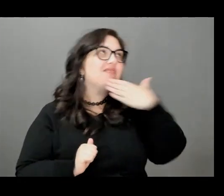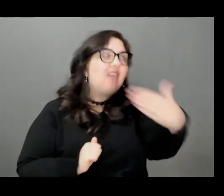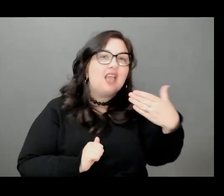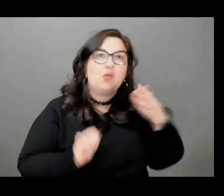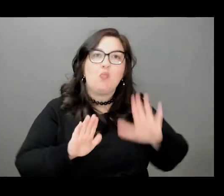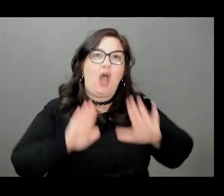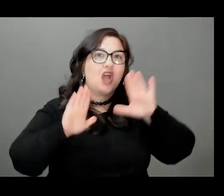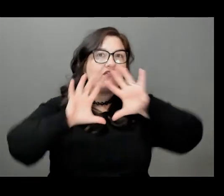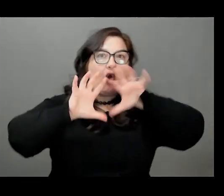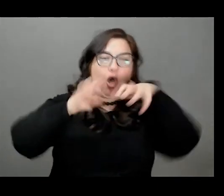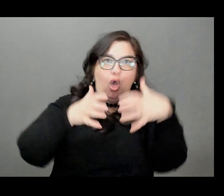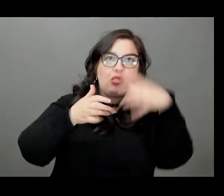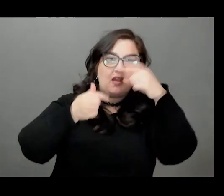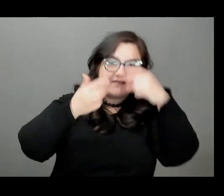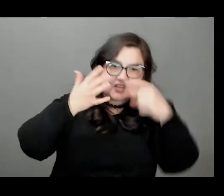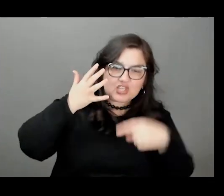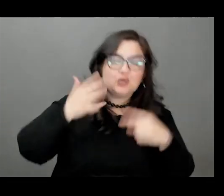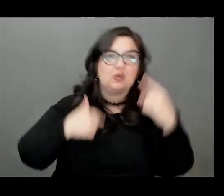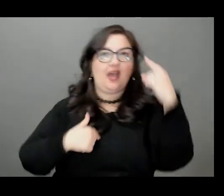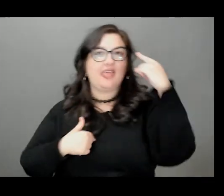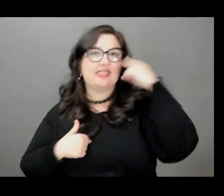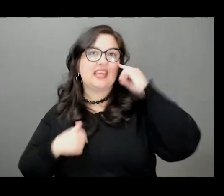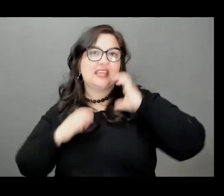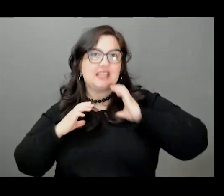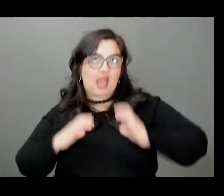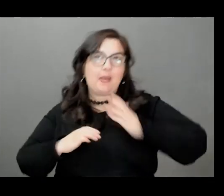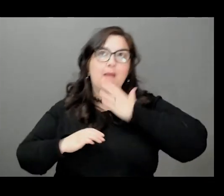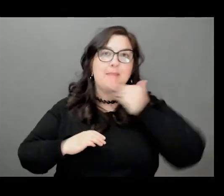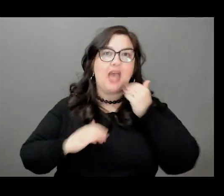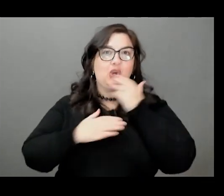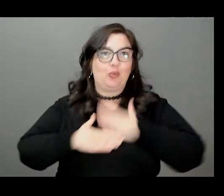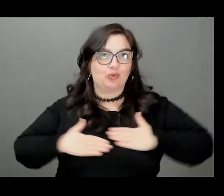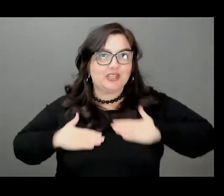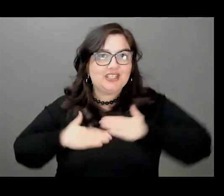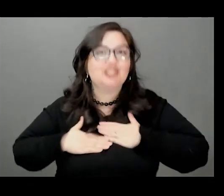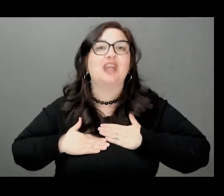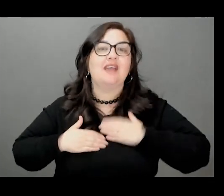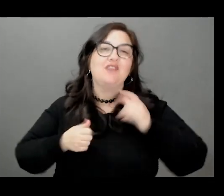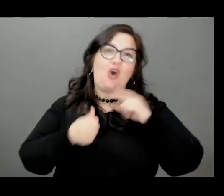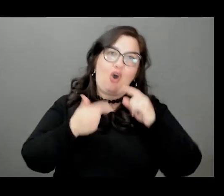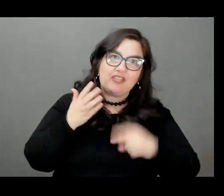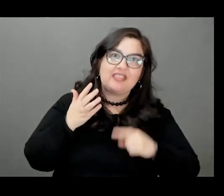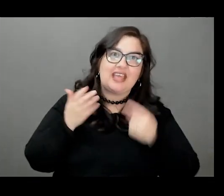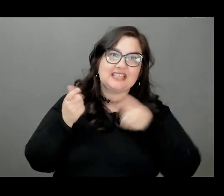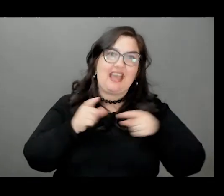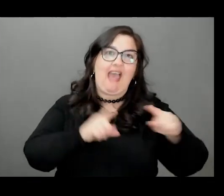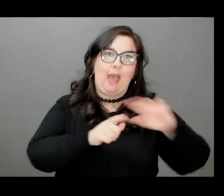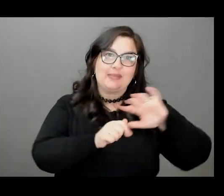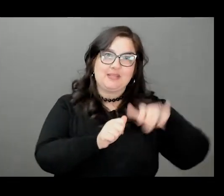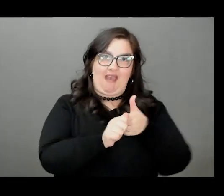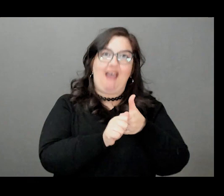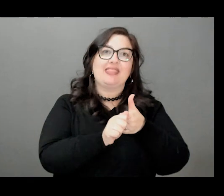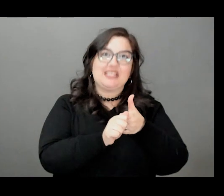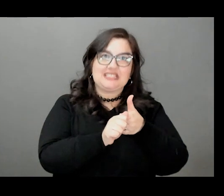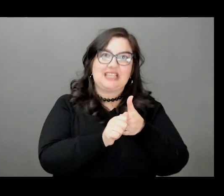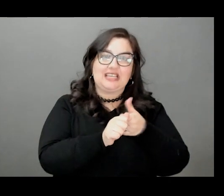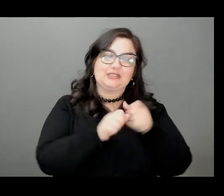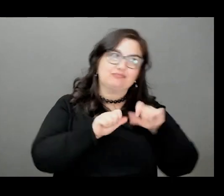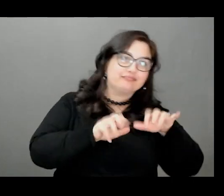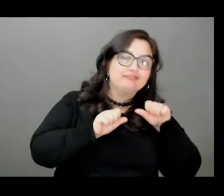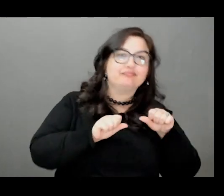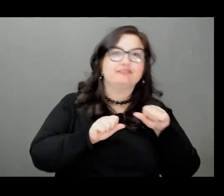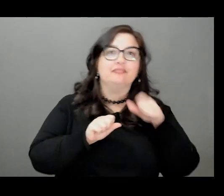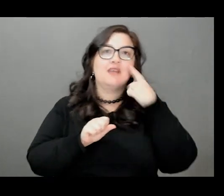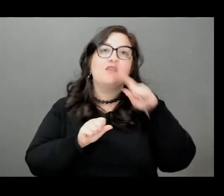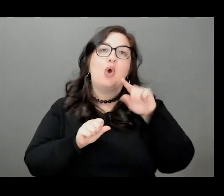use. Thanks, Manish. That was a great overview. I think our customers would get a better appreciation of all the